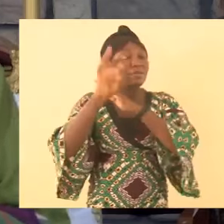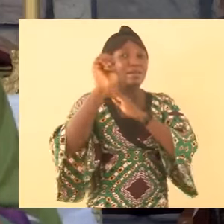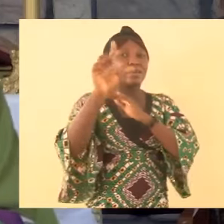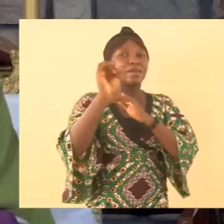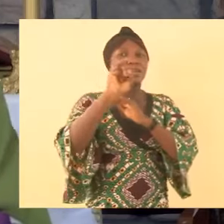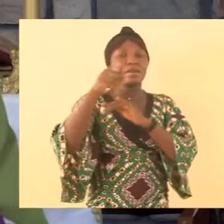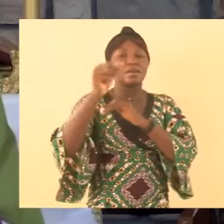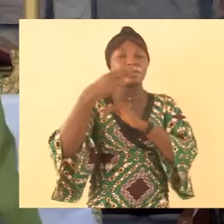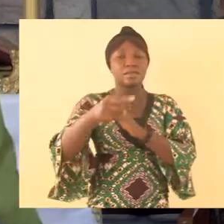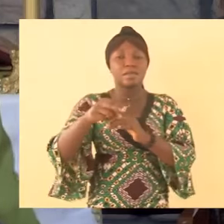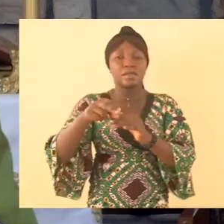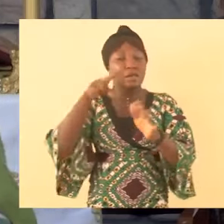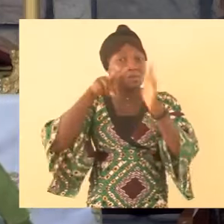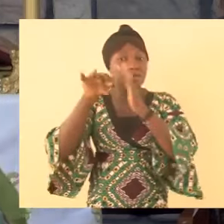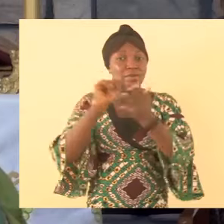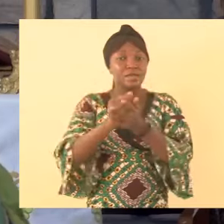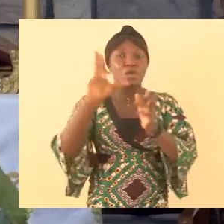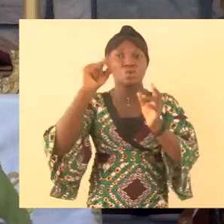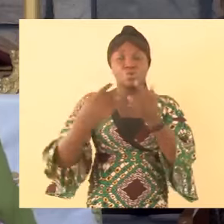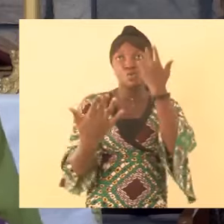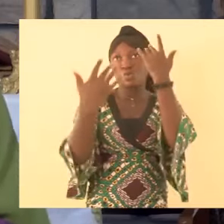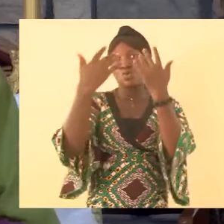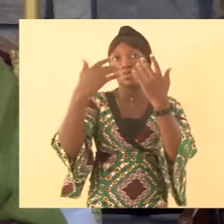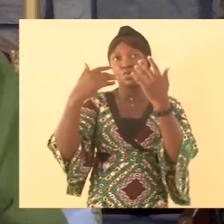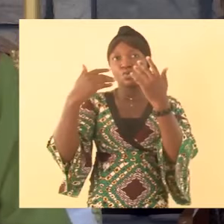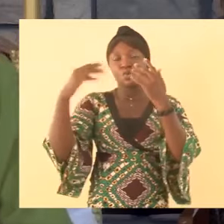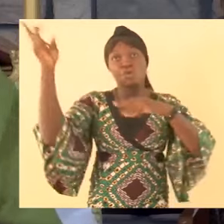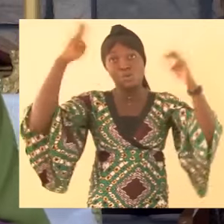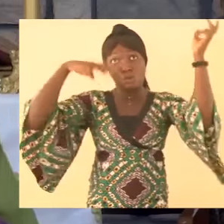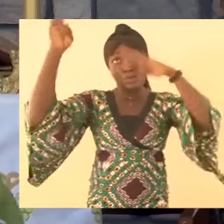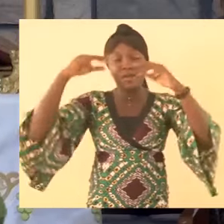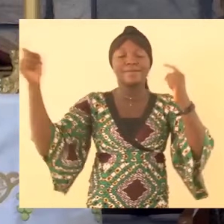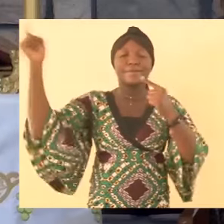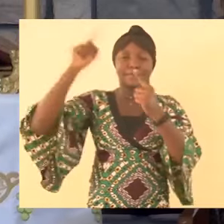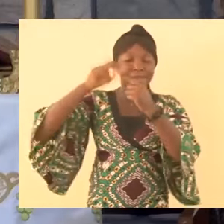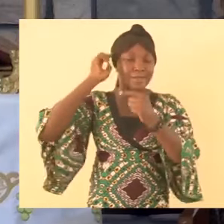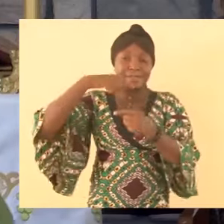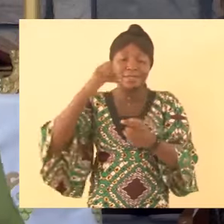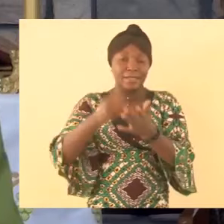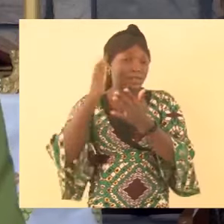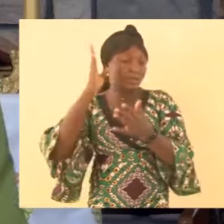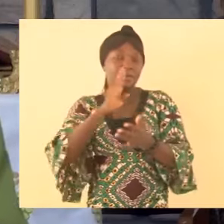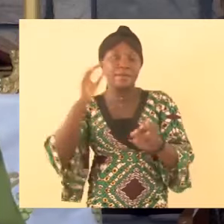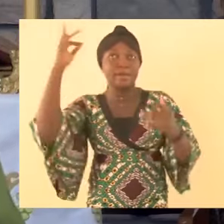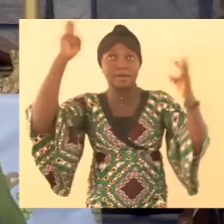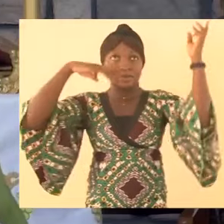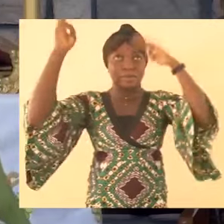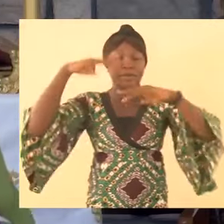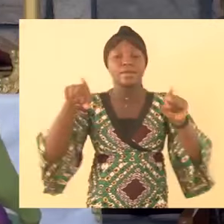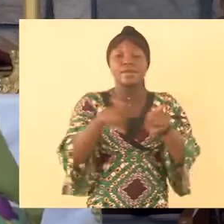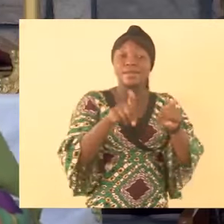there will be no rain until I decree that there be rain. You remember that? It was this same